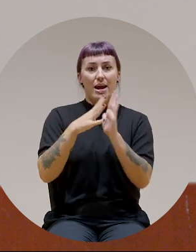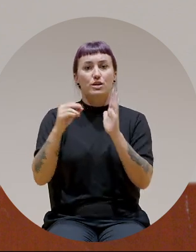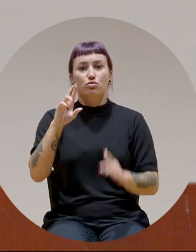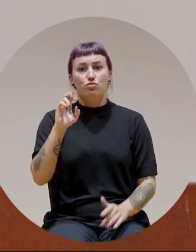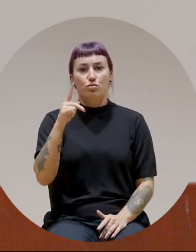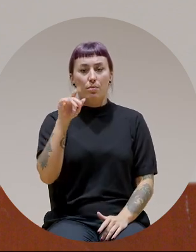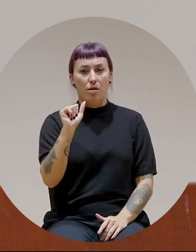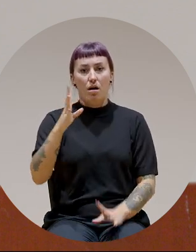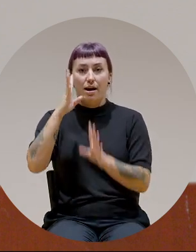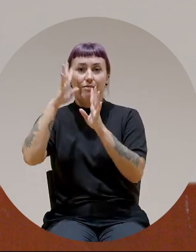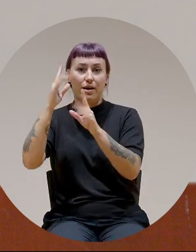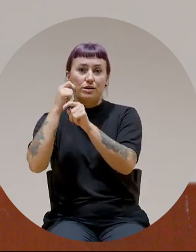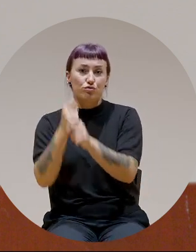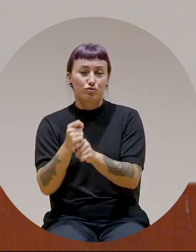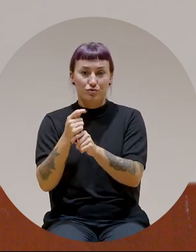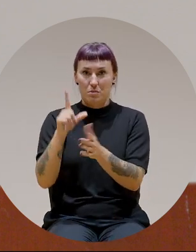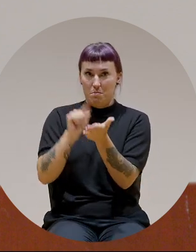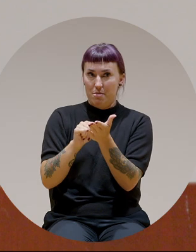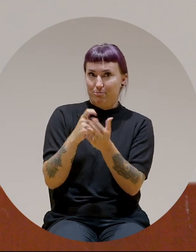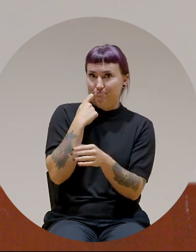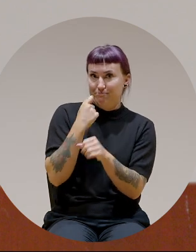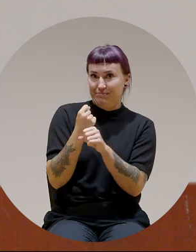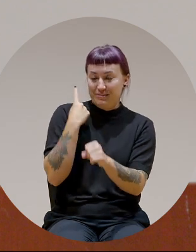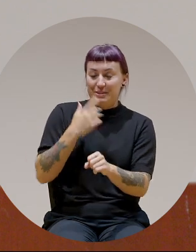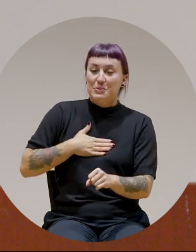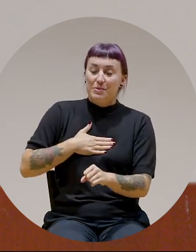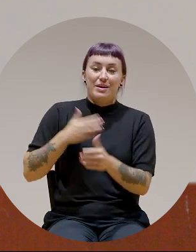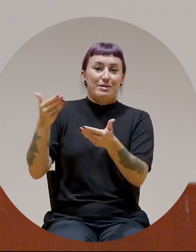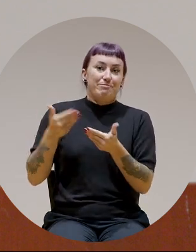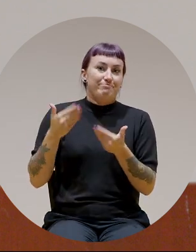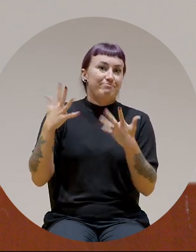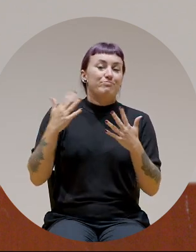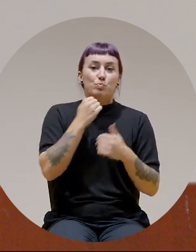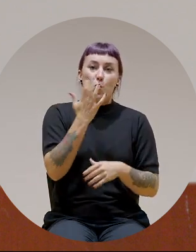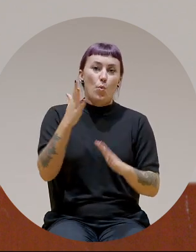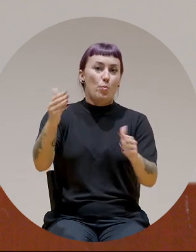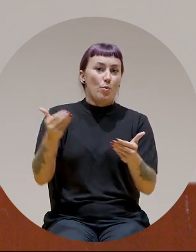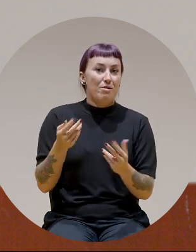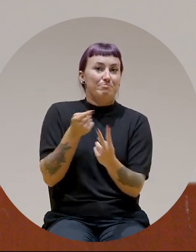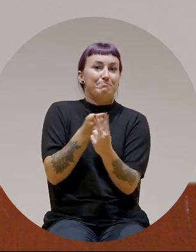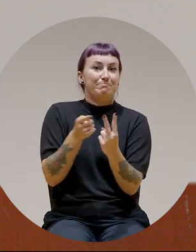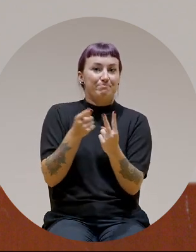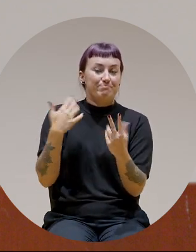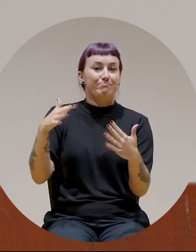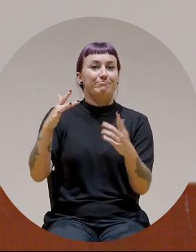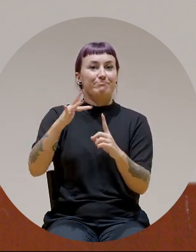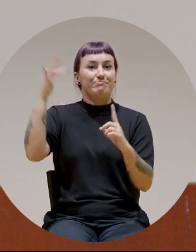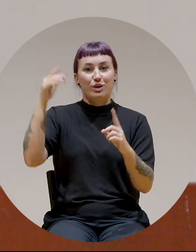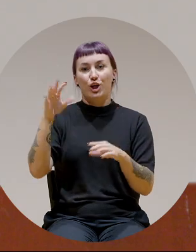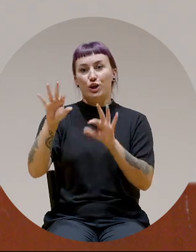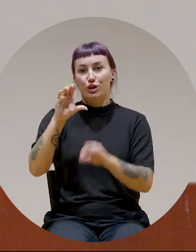and Invented Traditions, which was published just last year. Please join me in giving a very warm welcome to our